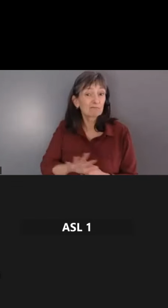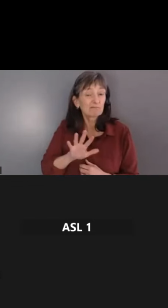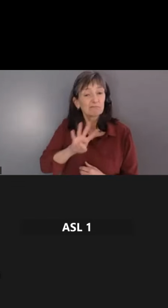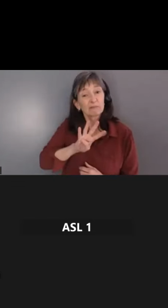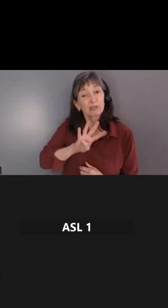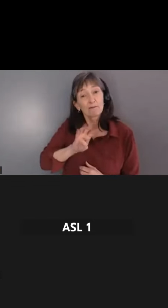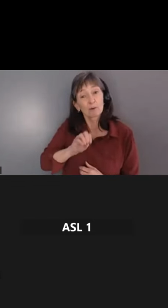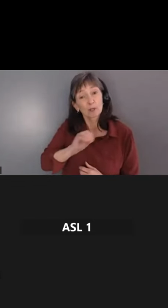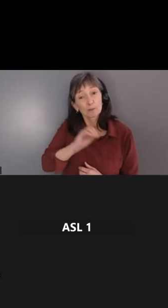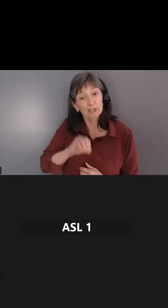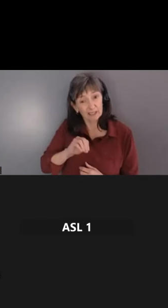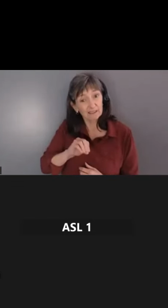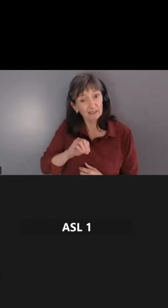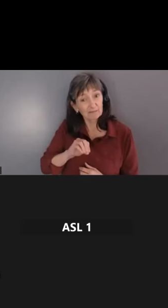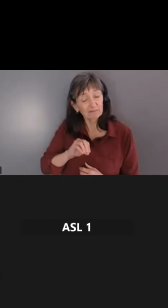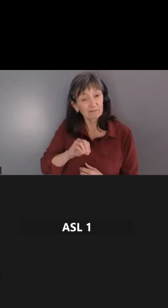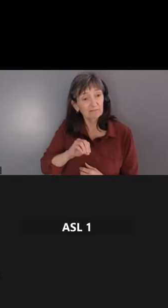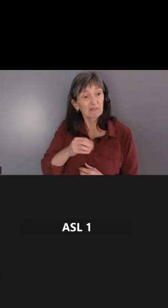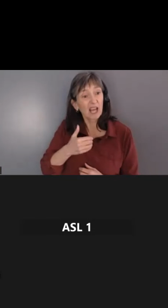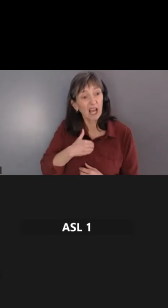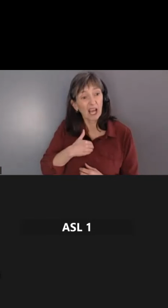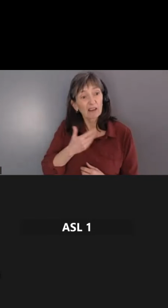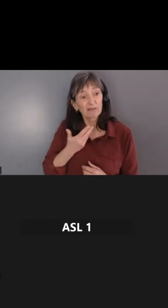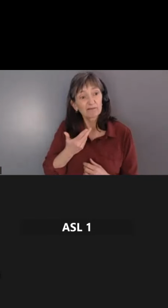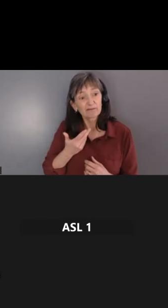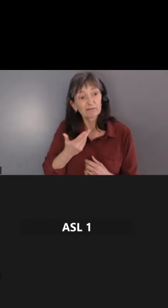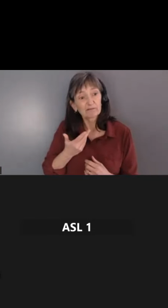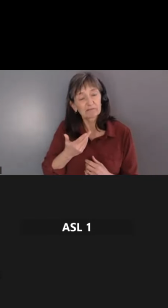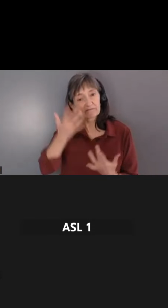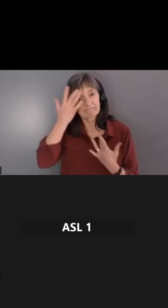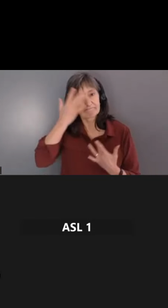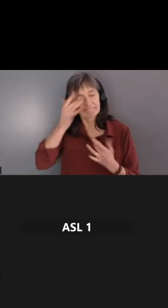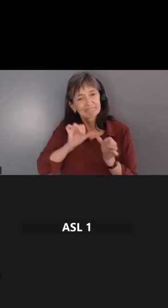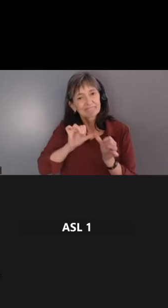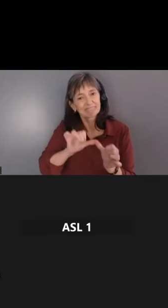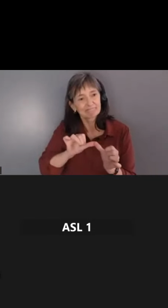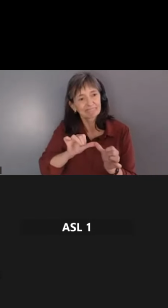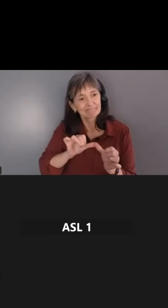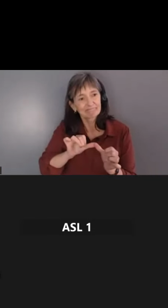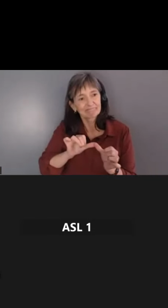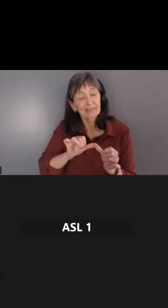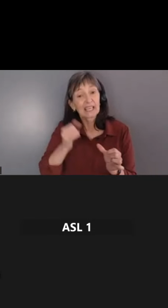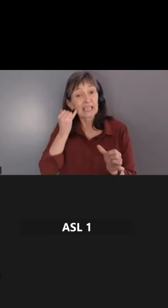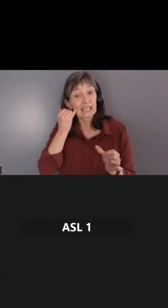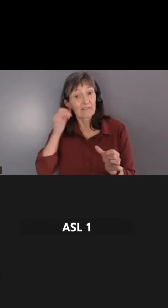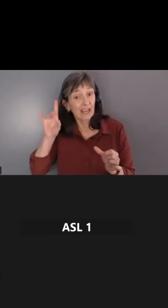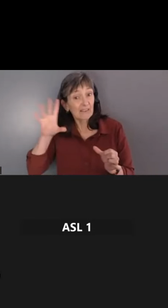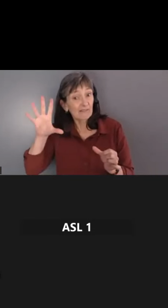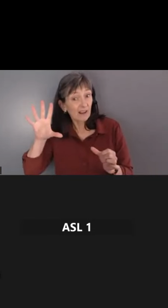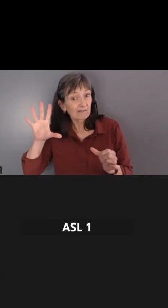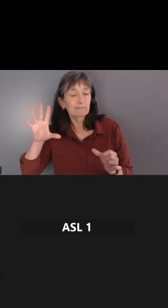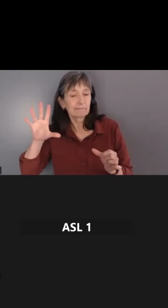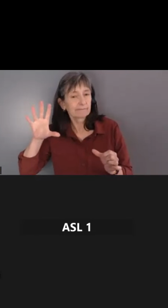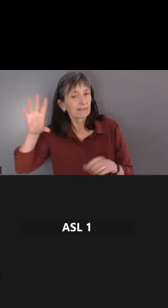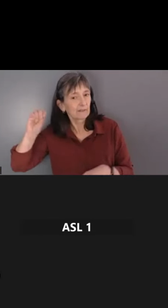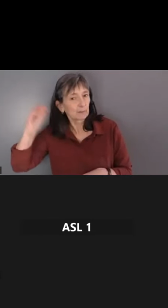aged 65 years and older have multimorbidity, and the share is almost half among those aged 85 years and older.